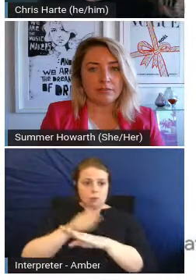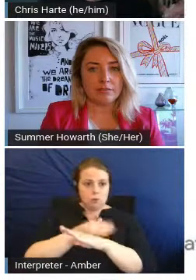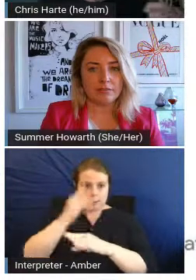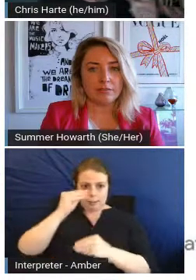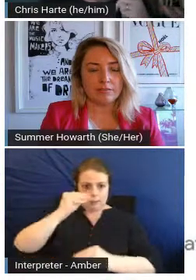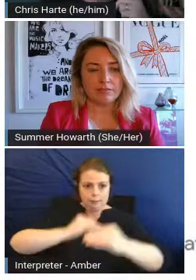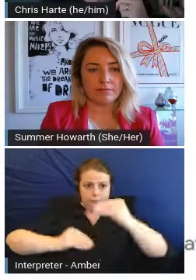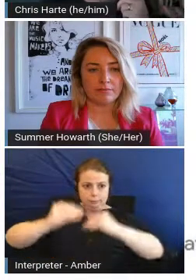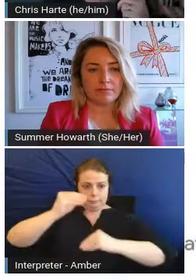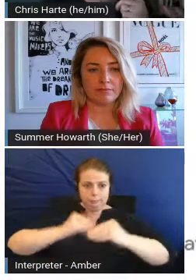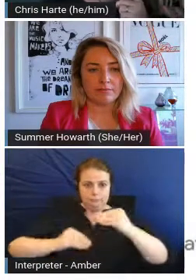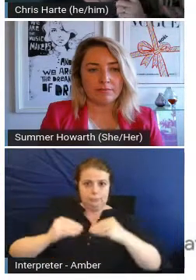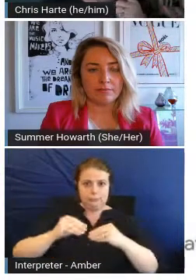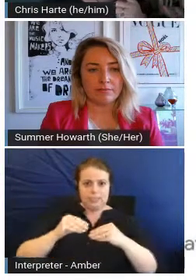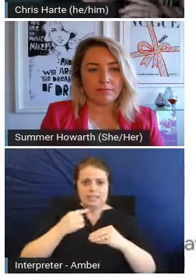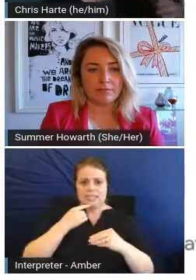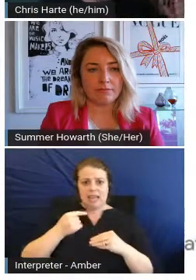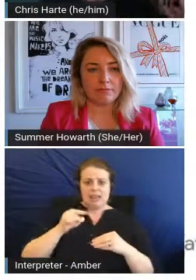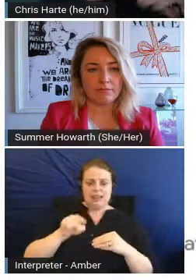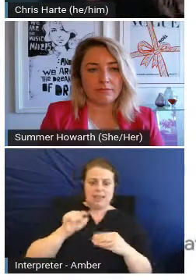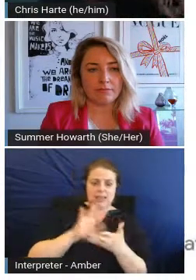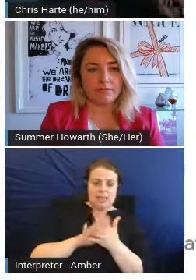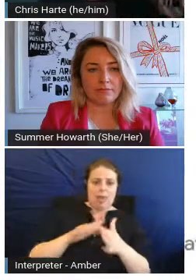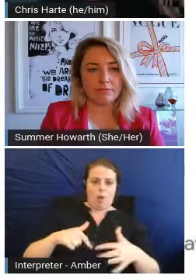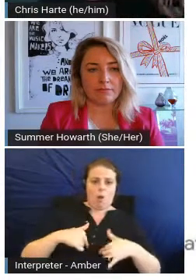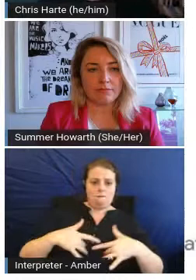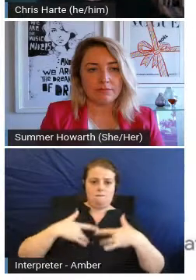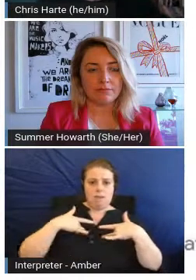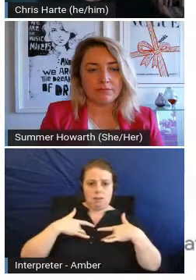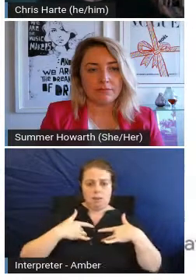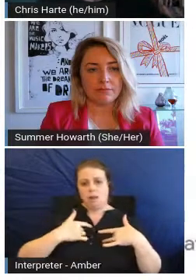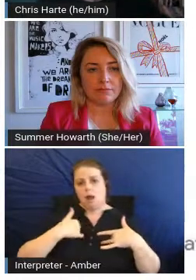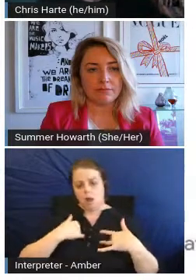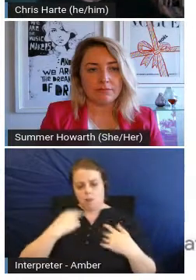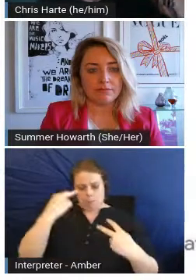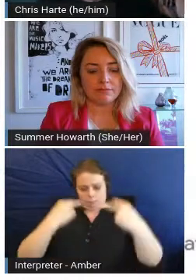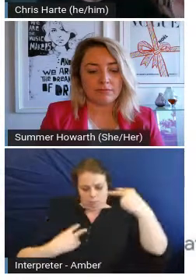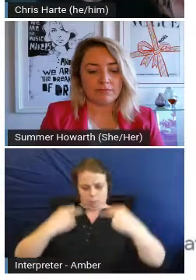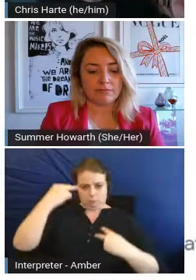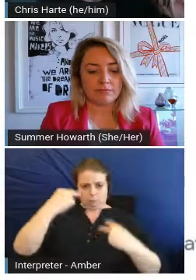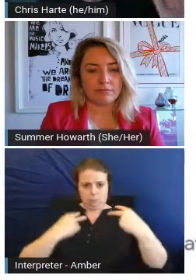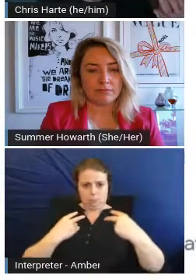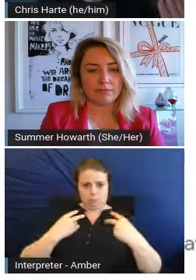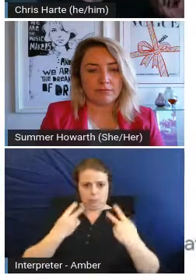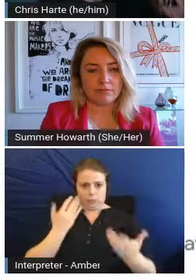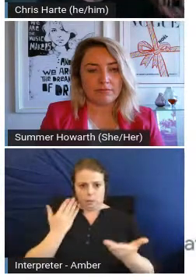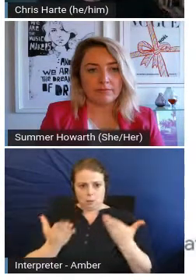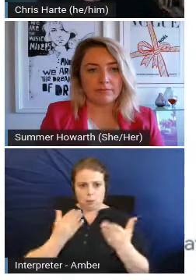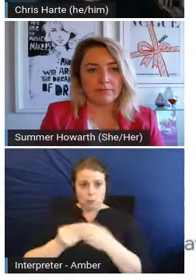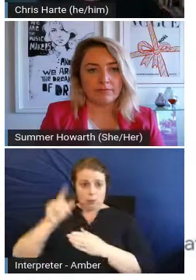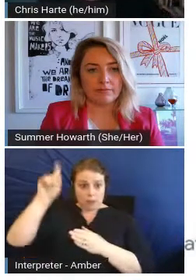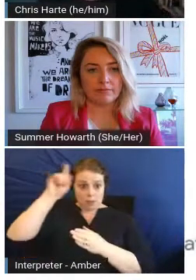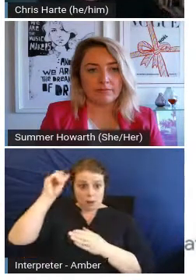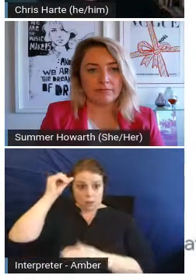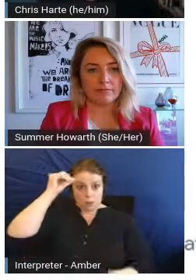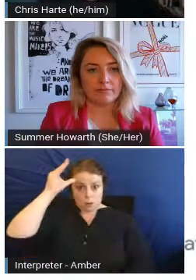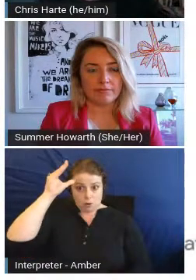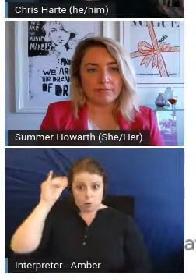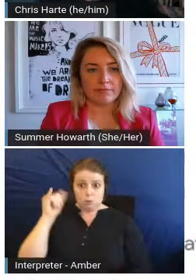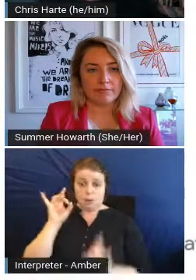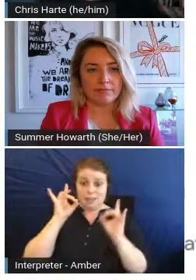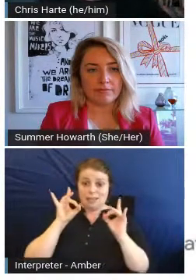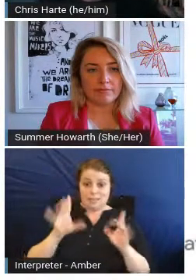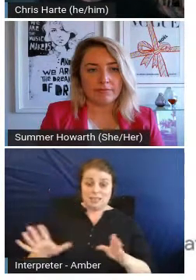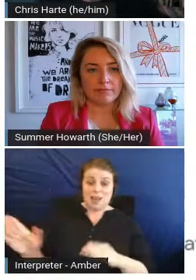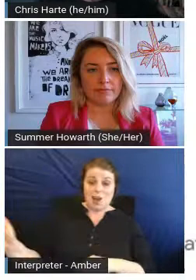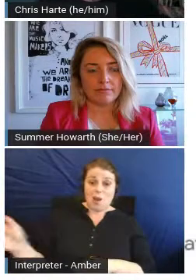feel, that I am self-assessing against this current knowledge set. So they might all be red at the start, and then